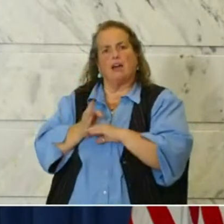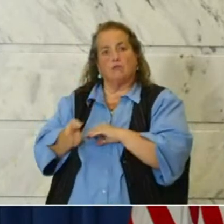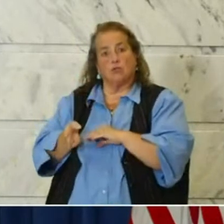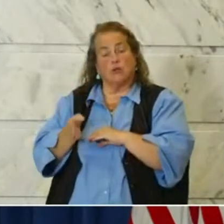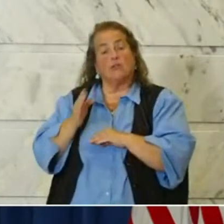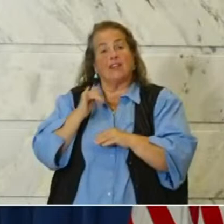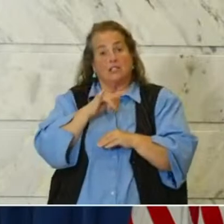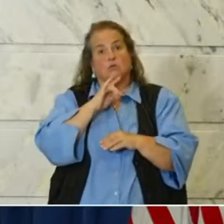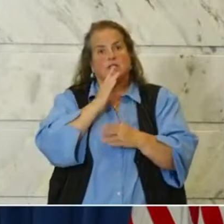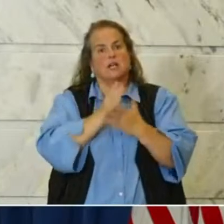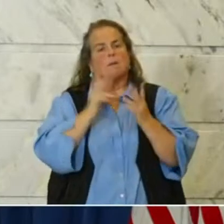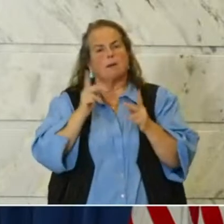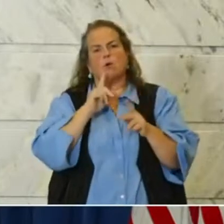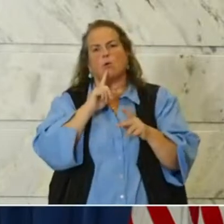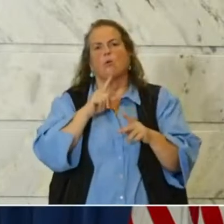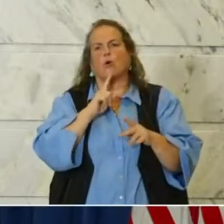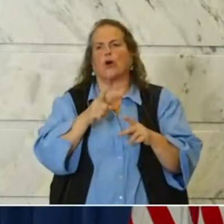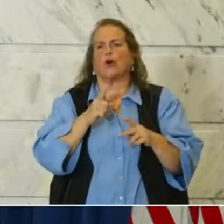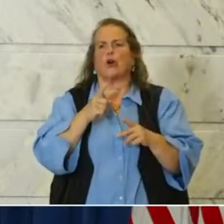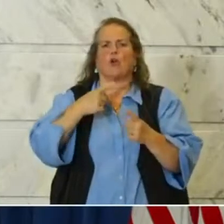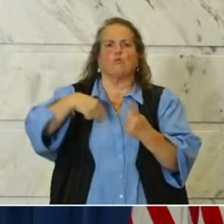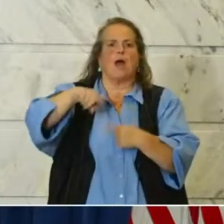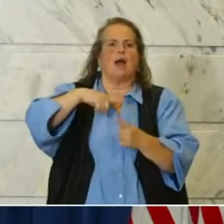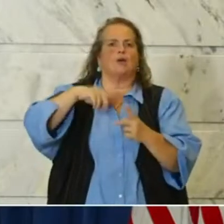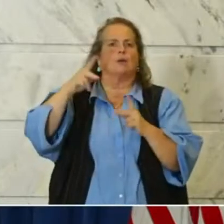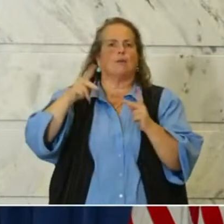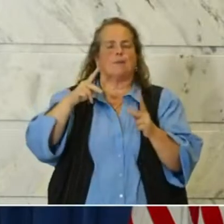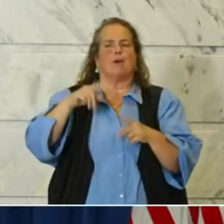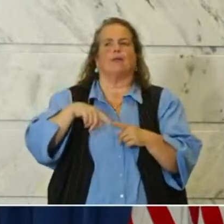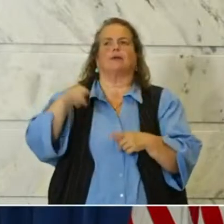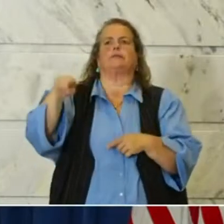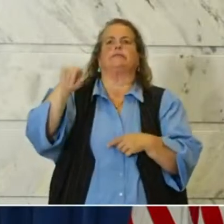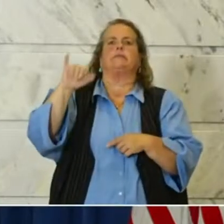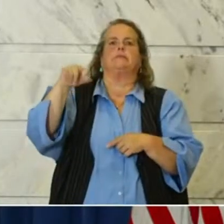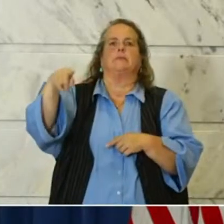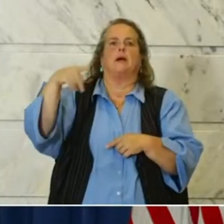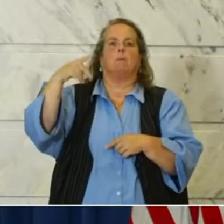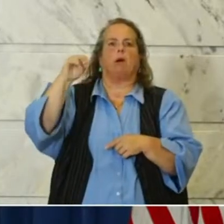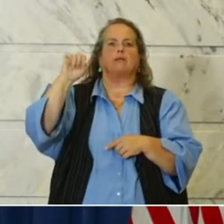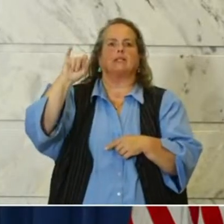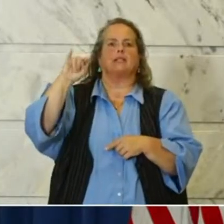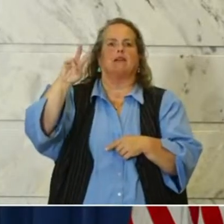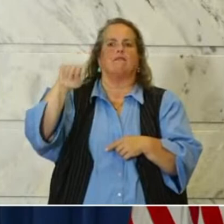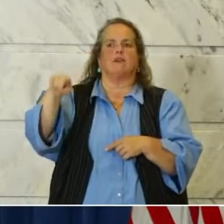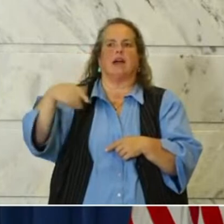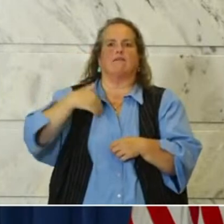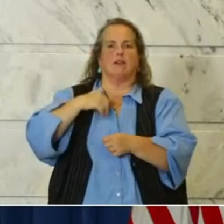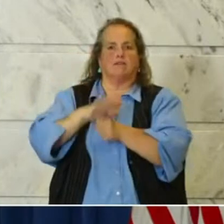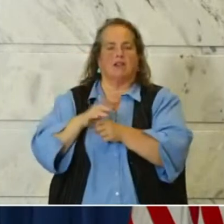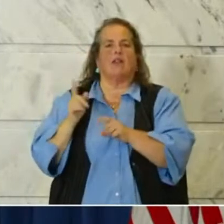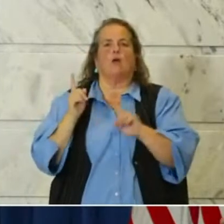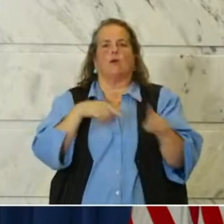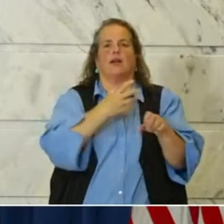some folks that had been in contact or around somebody that had been positive. They went and got tested. They were negative,